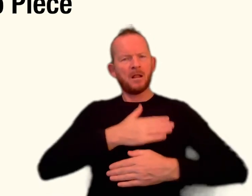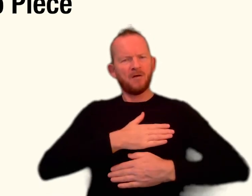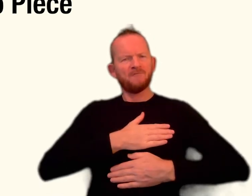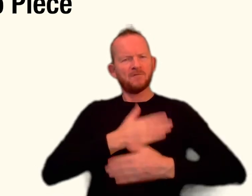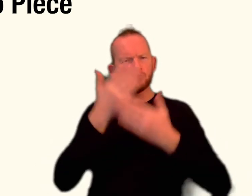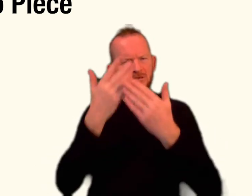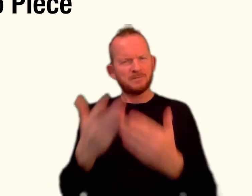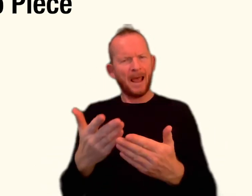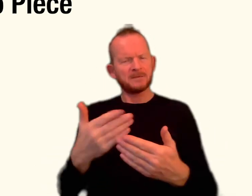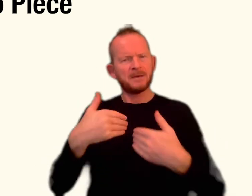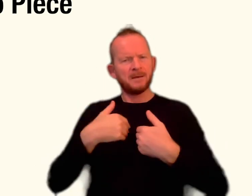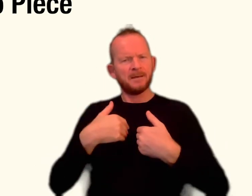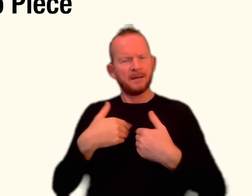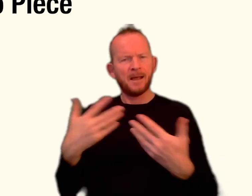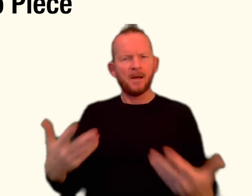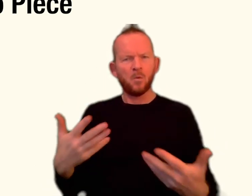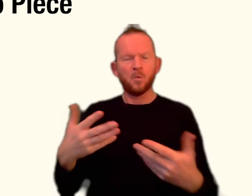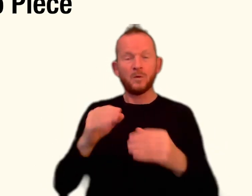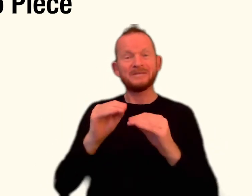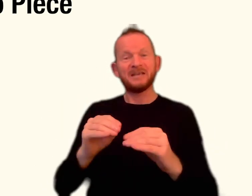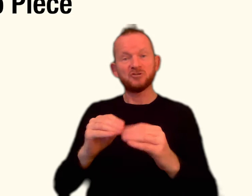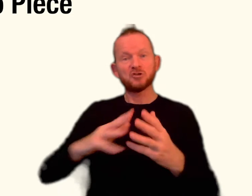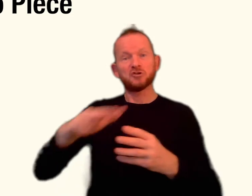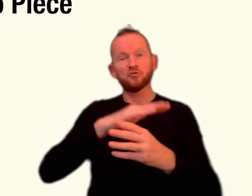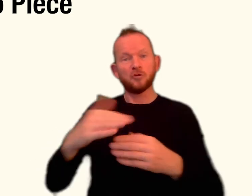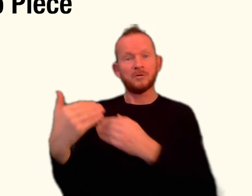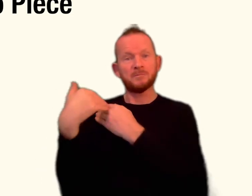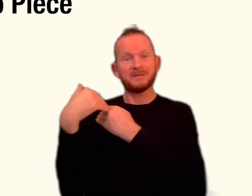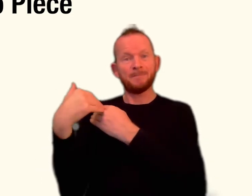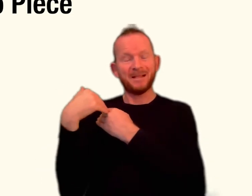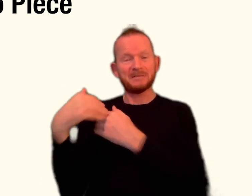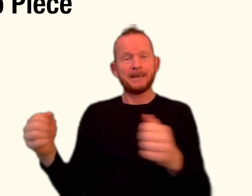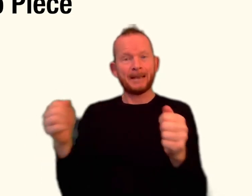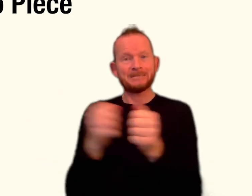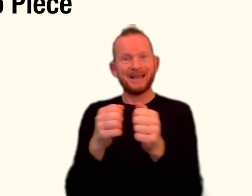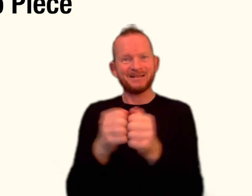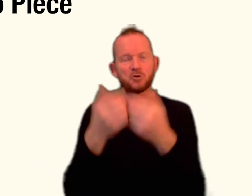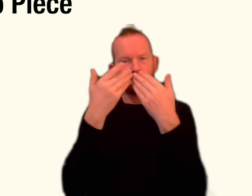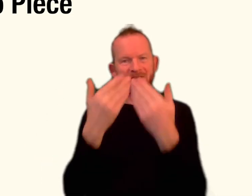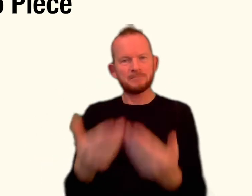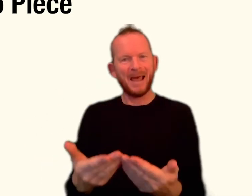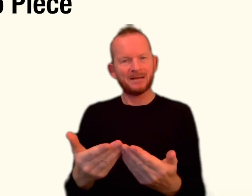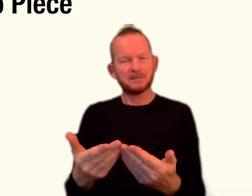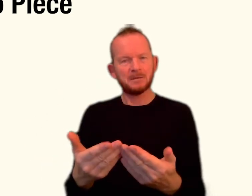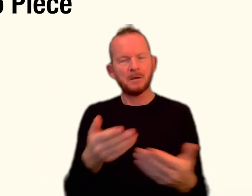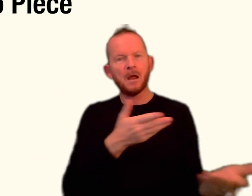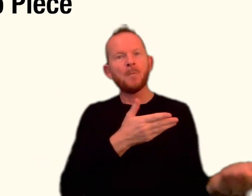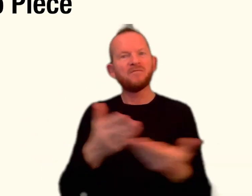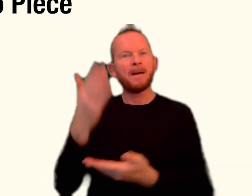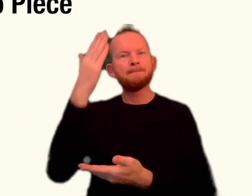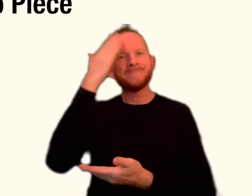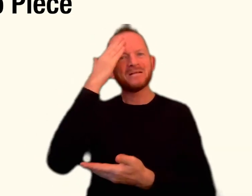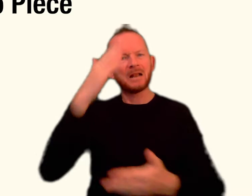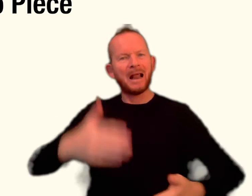My ideal school would teach social responsibility and consent and respect. My ideal school would provide mental health support to